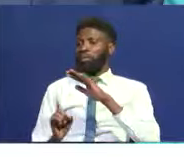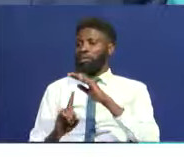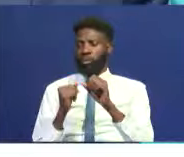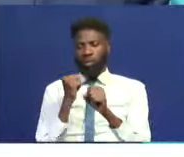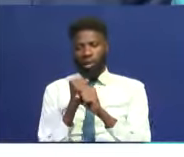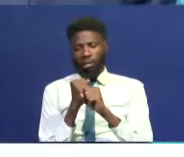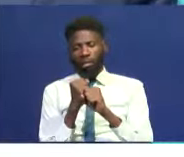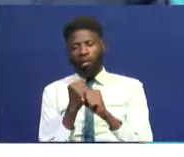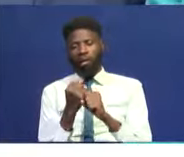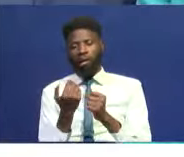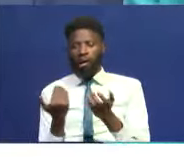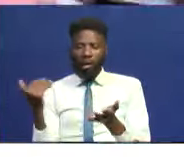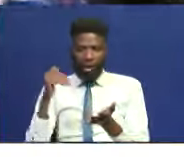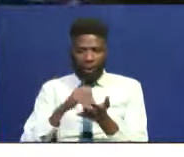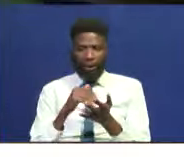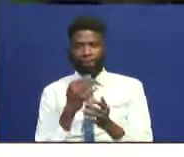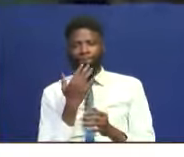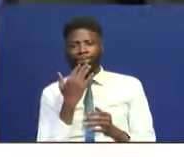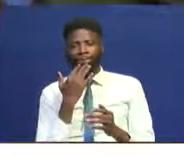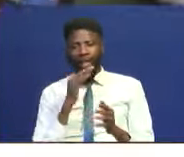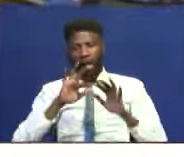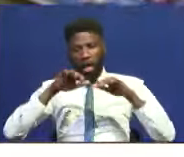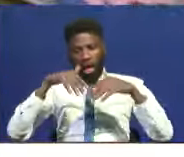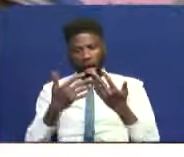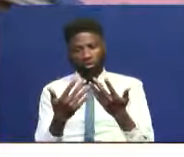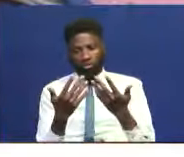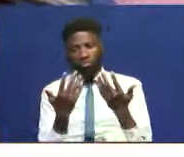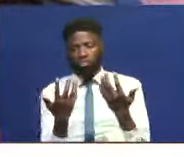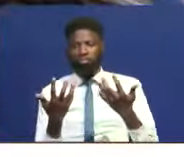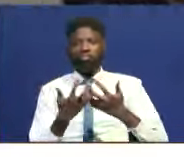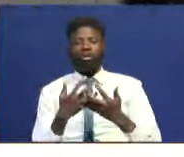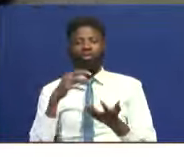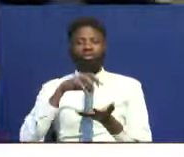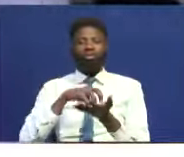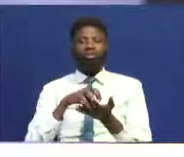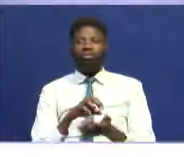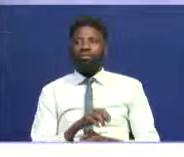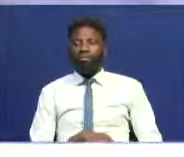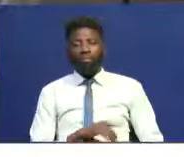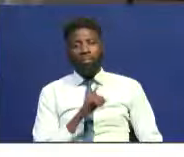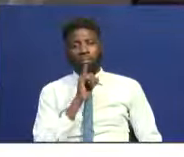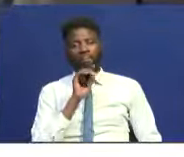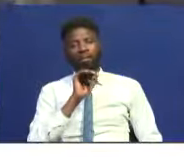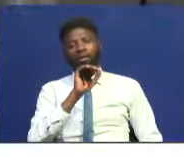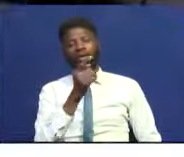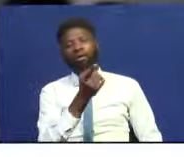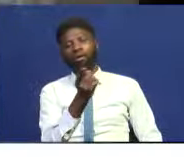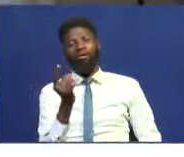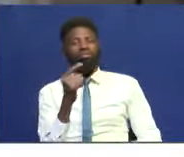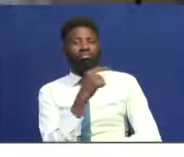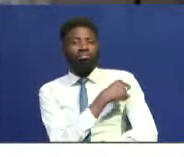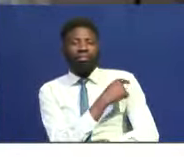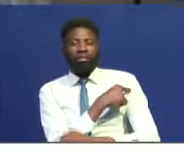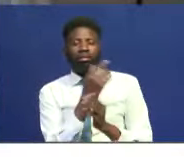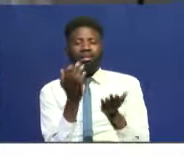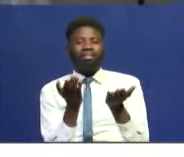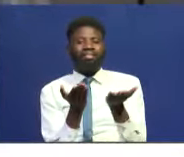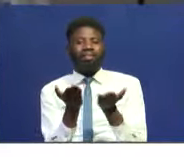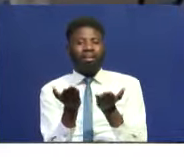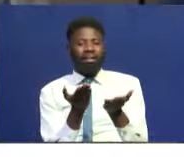align to this reality. She urged all facilities to continue providing services with all claims to be verified